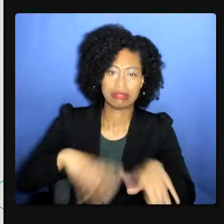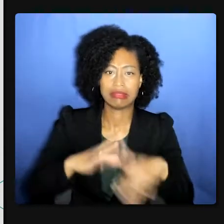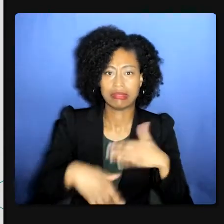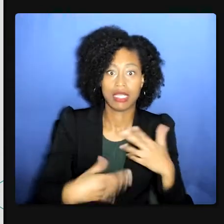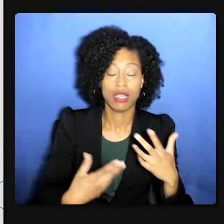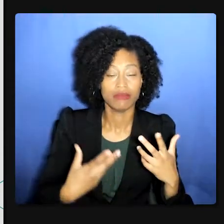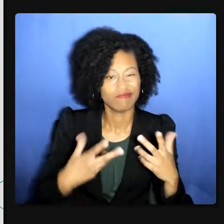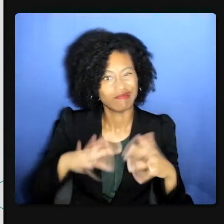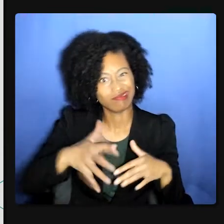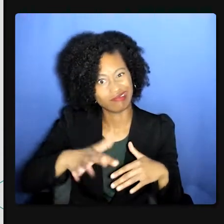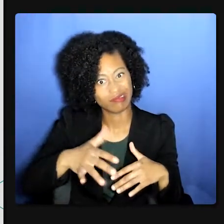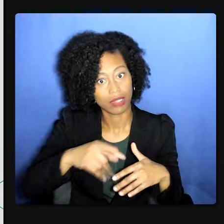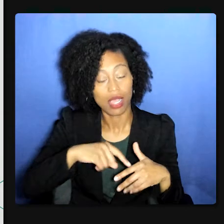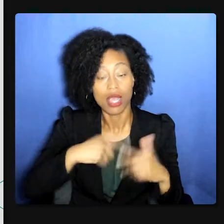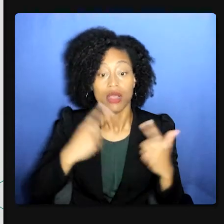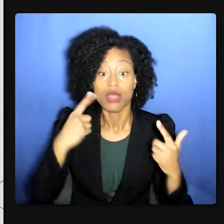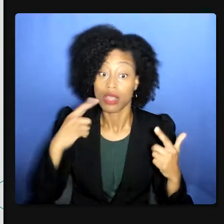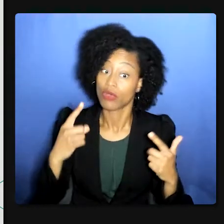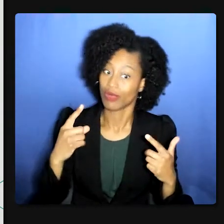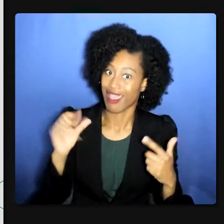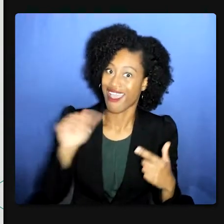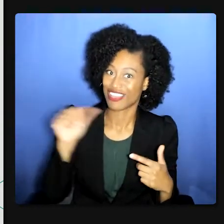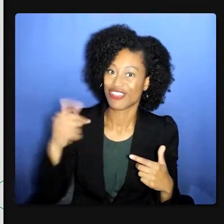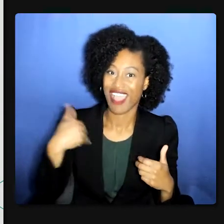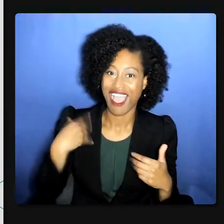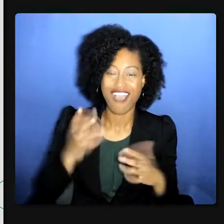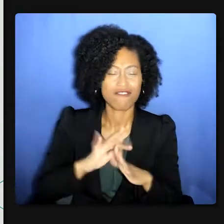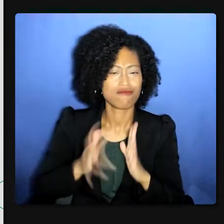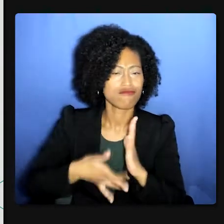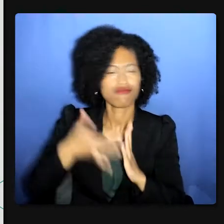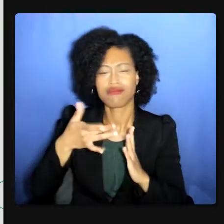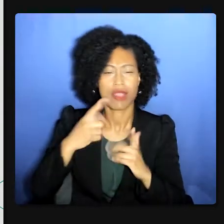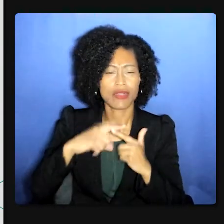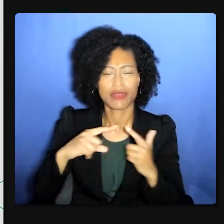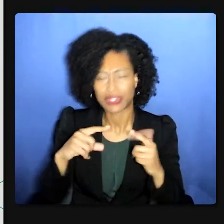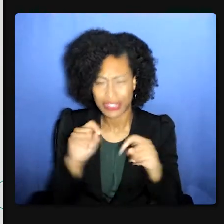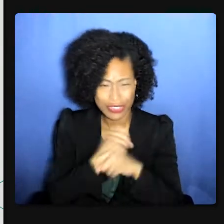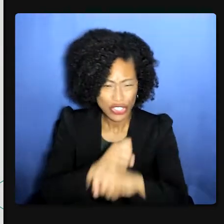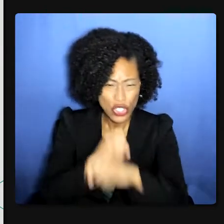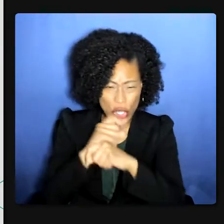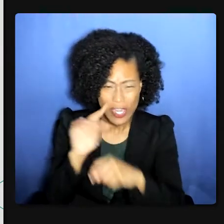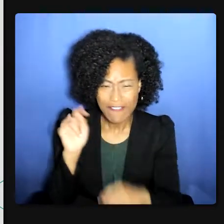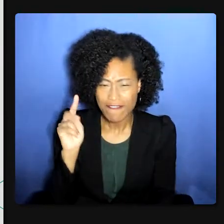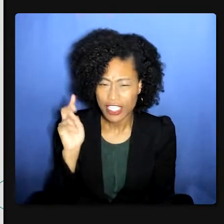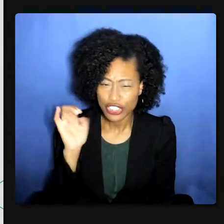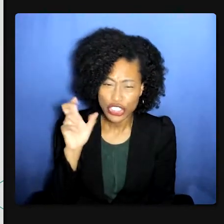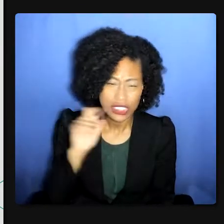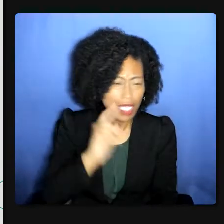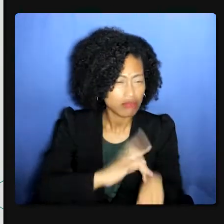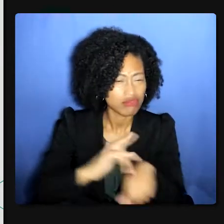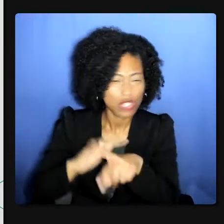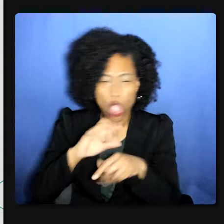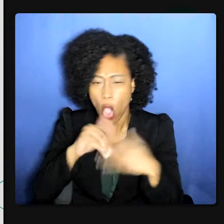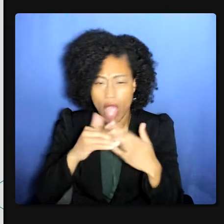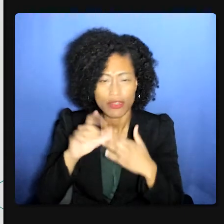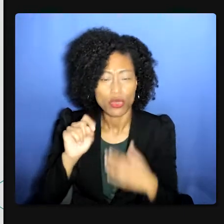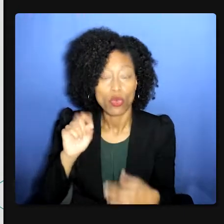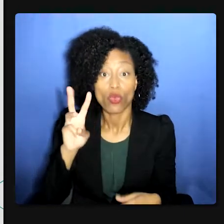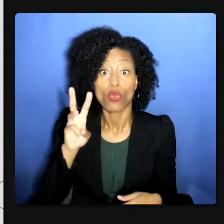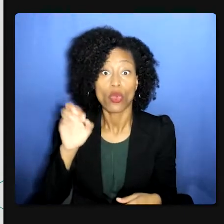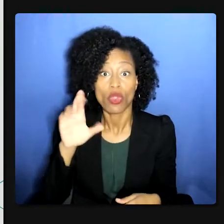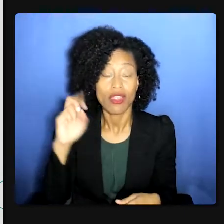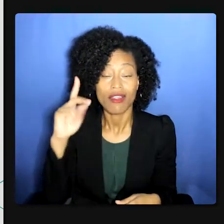Azure has a full stack of industry-leading identity and security features that cut across all stages of the workflow and makes things